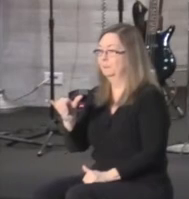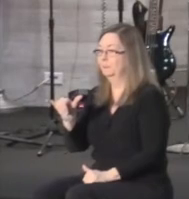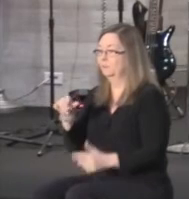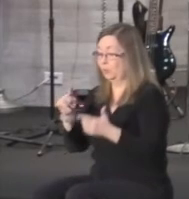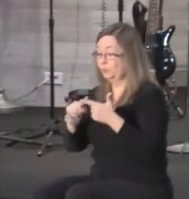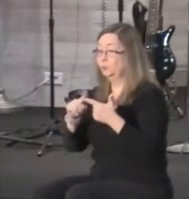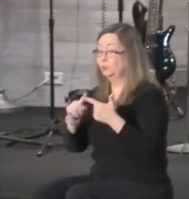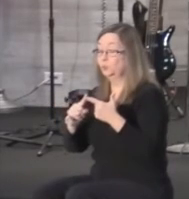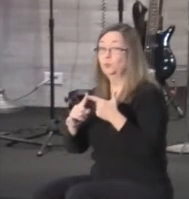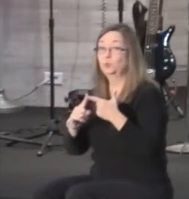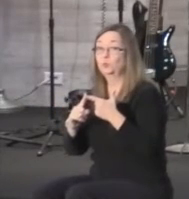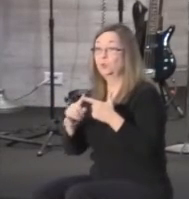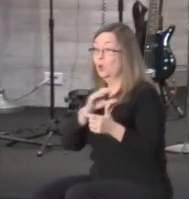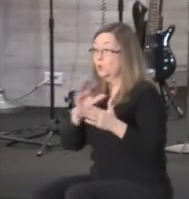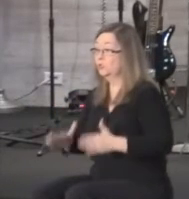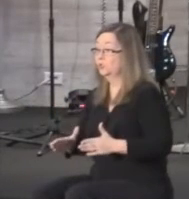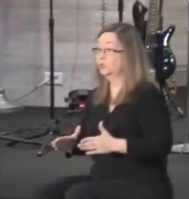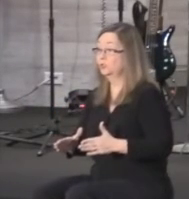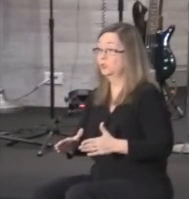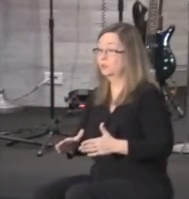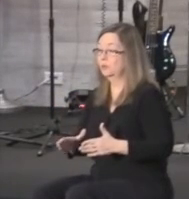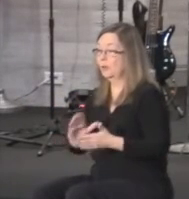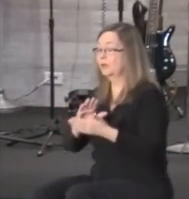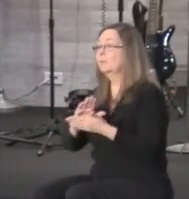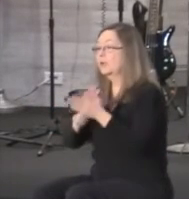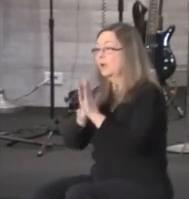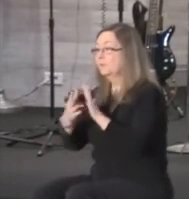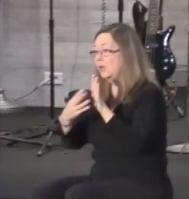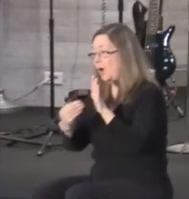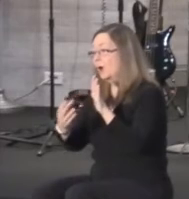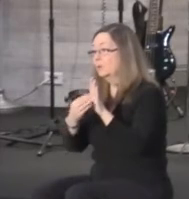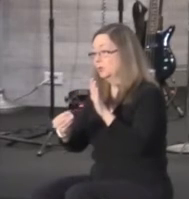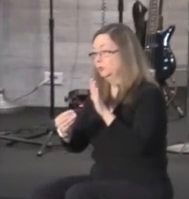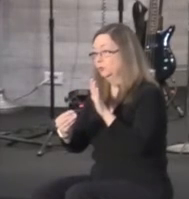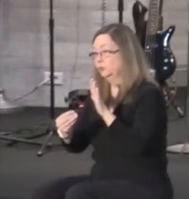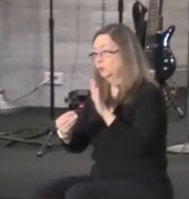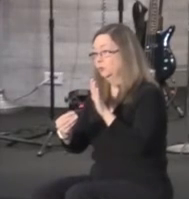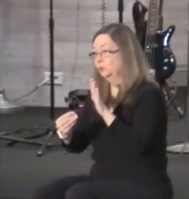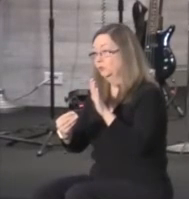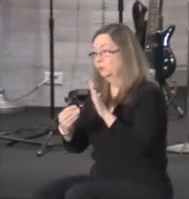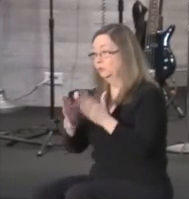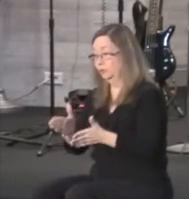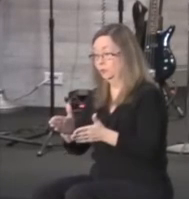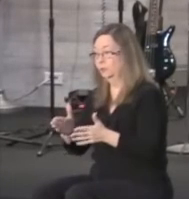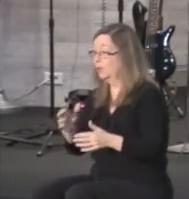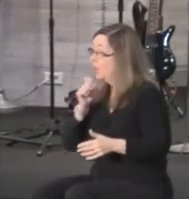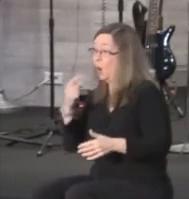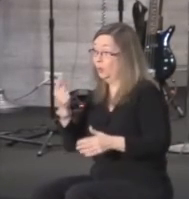Point number two, Christians are to become emulators. We're not just to